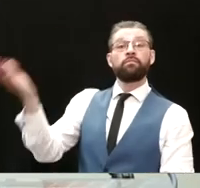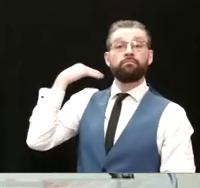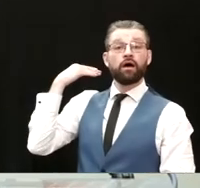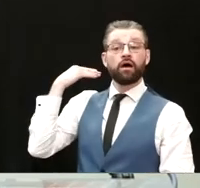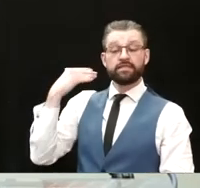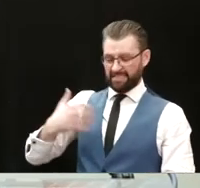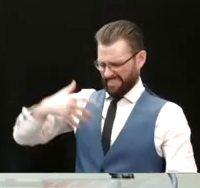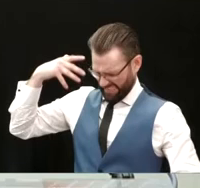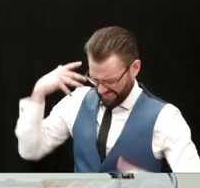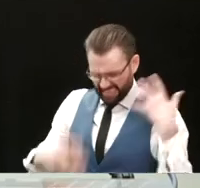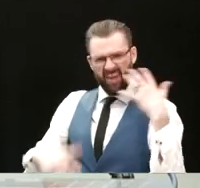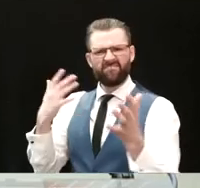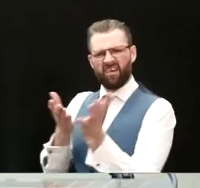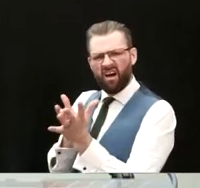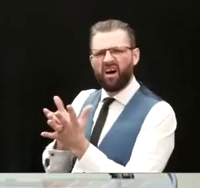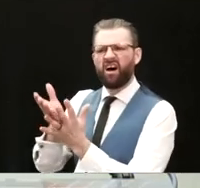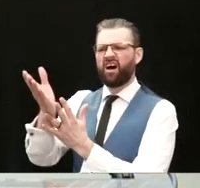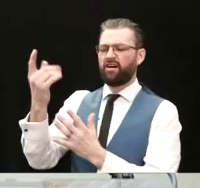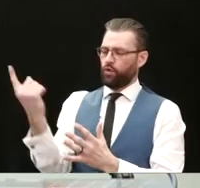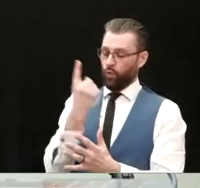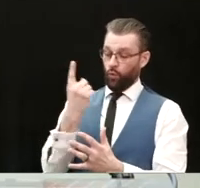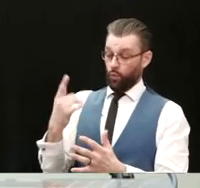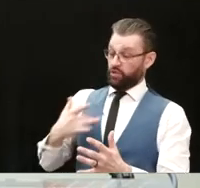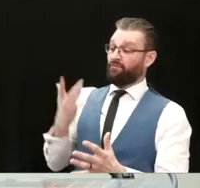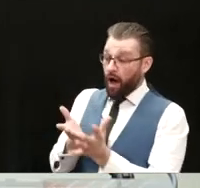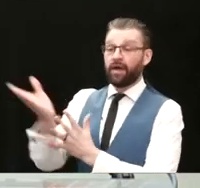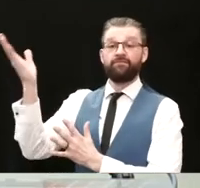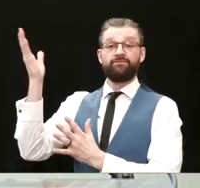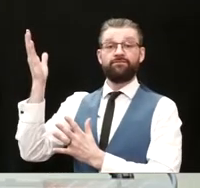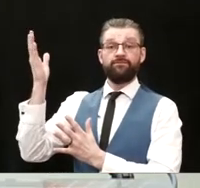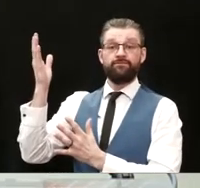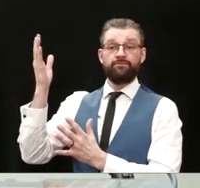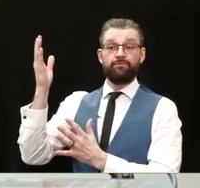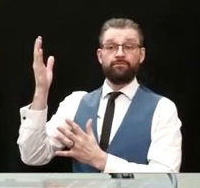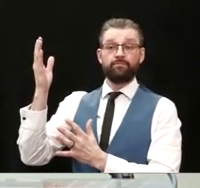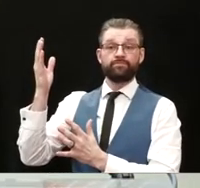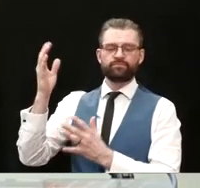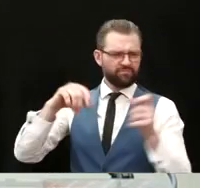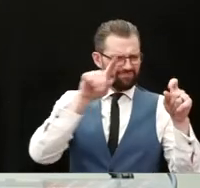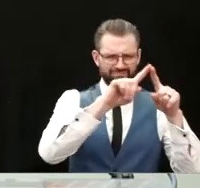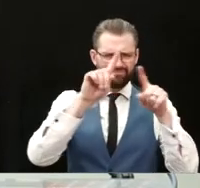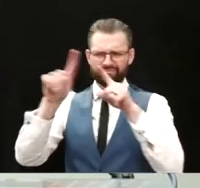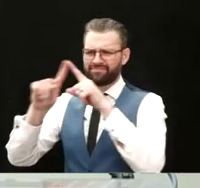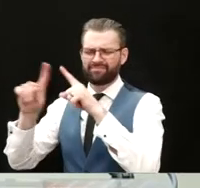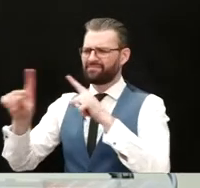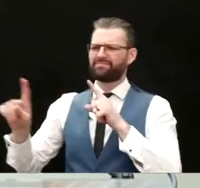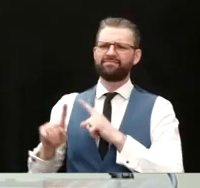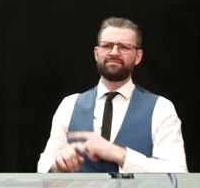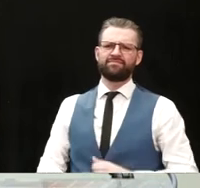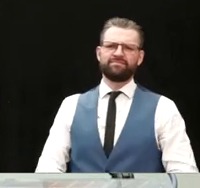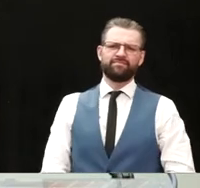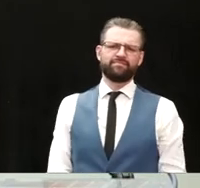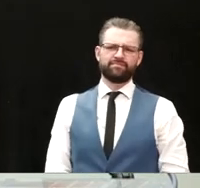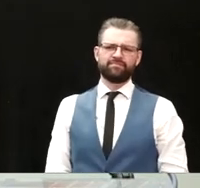the suffering endured by genocide survivors from the Holocaust, Rwanda, Bosnia, Darfur, and